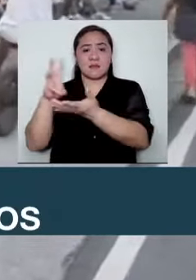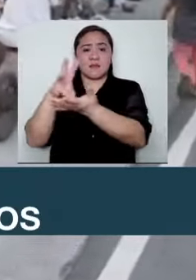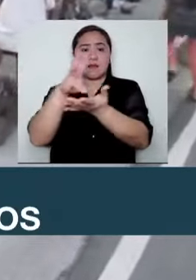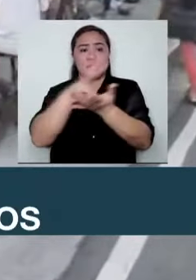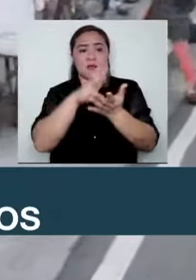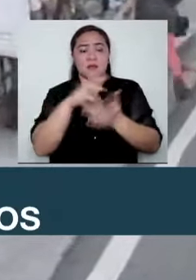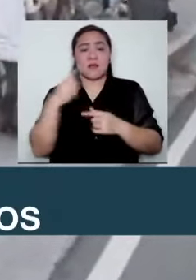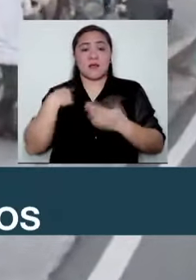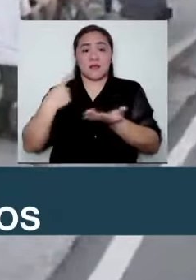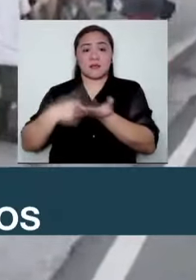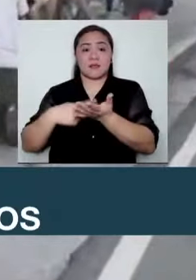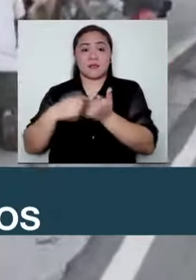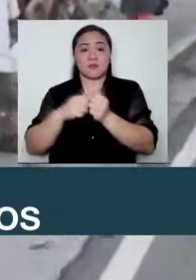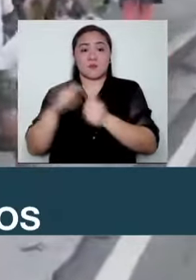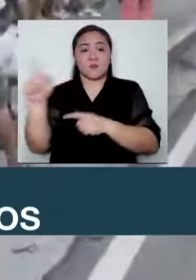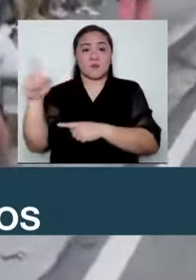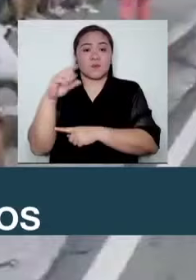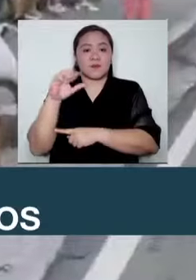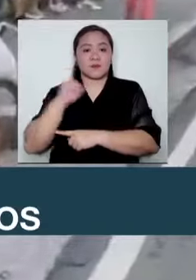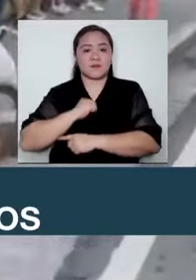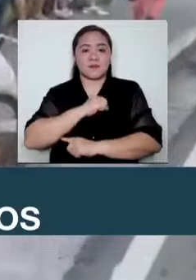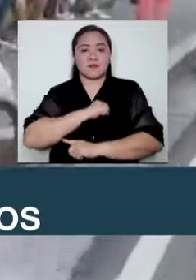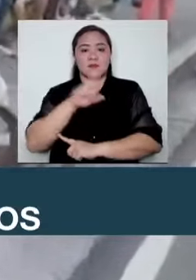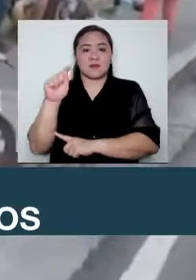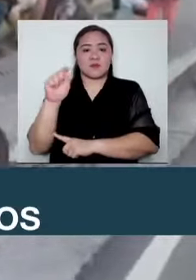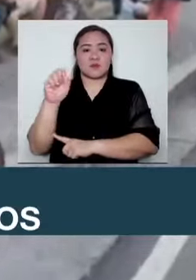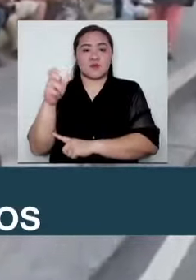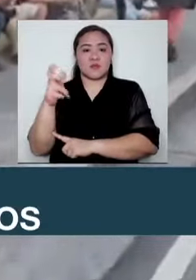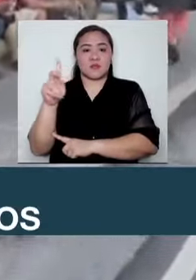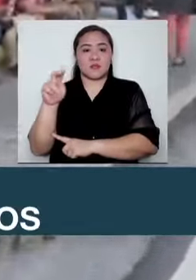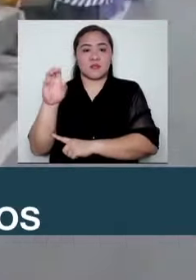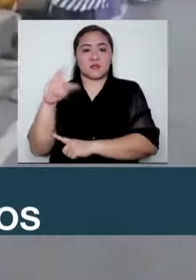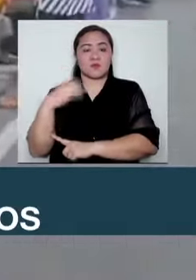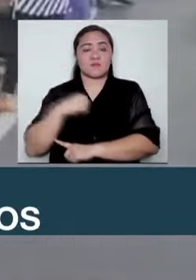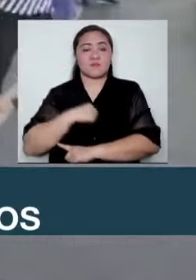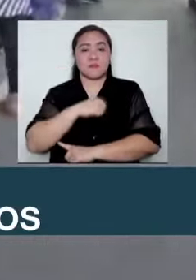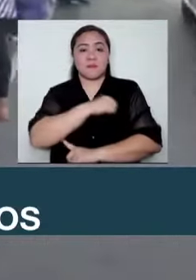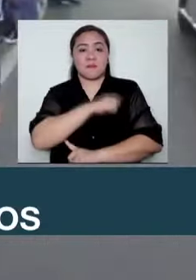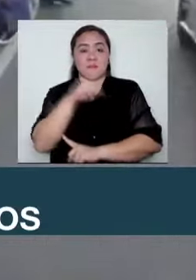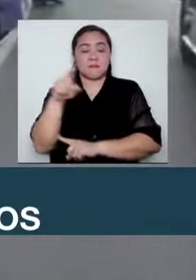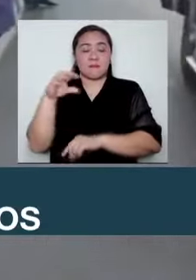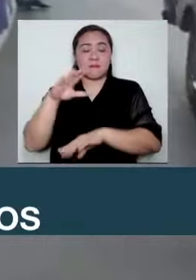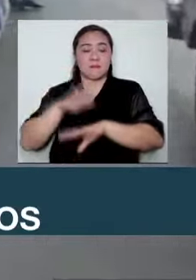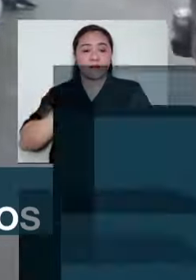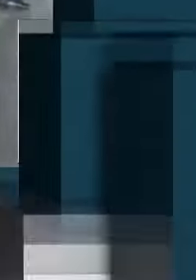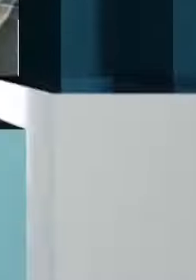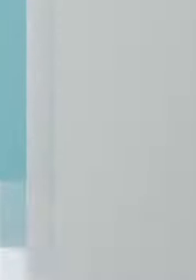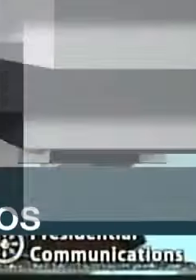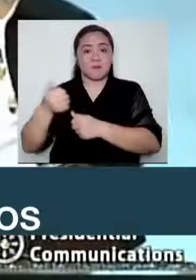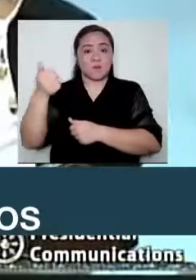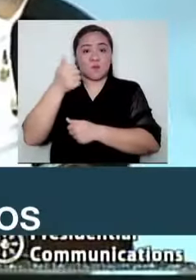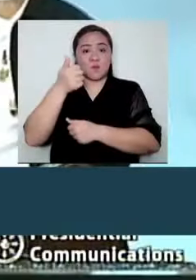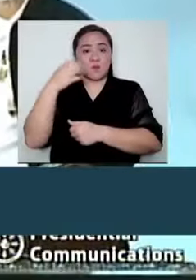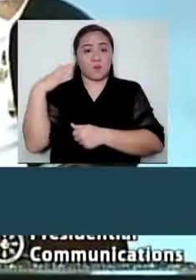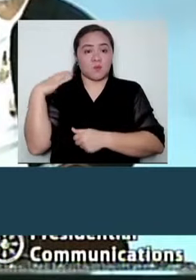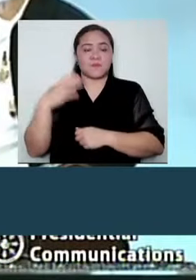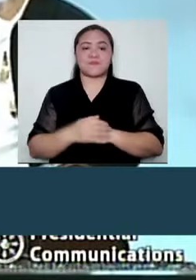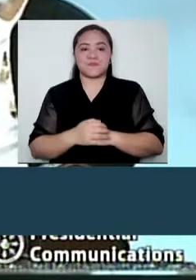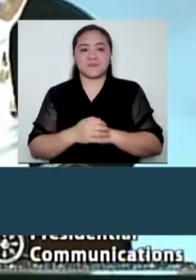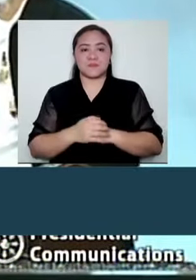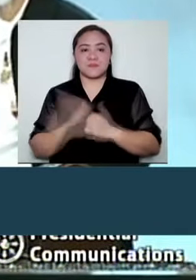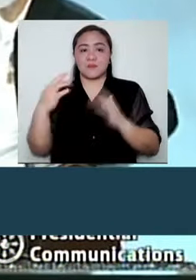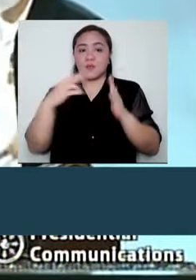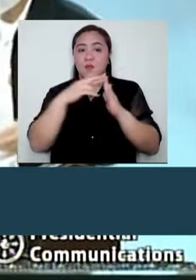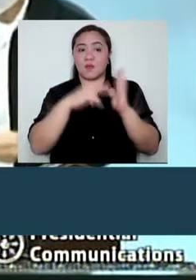that with Senator Francis Tolentino. He's the chairman of the Senate Committee on Local Government. And the ruling